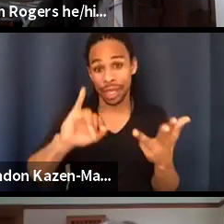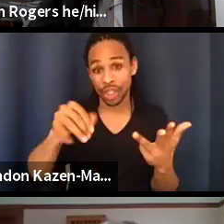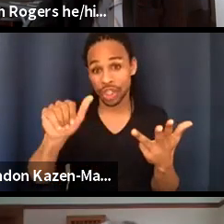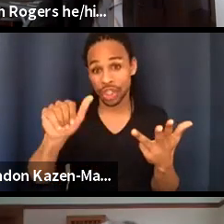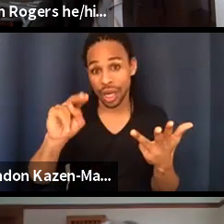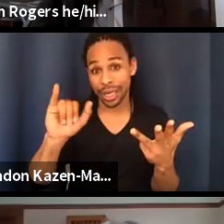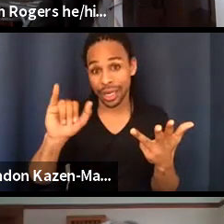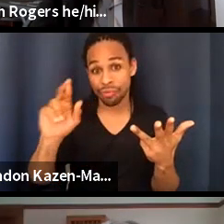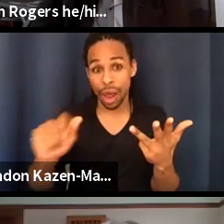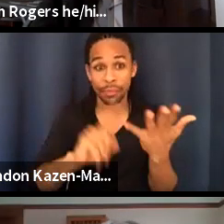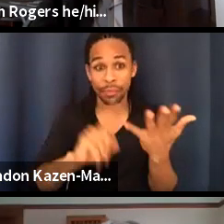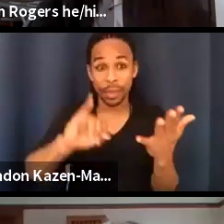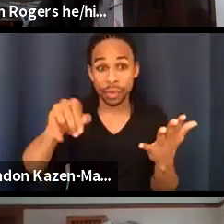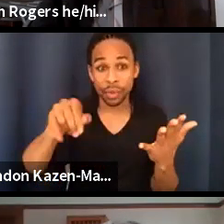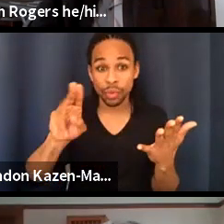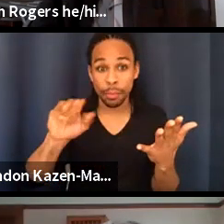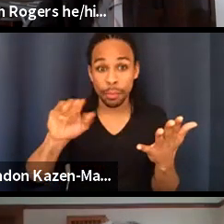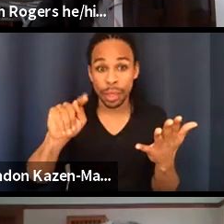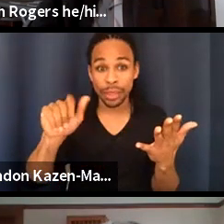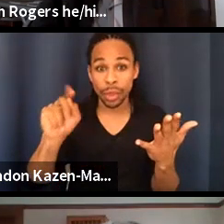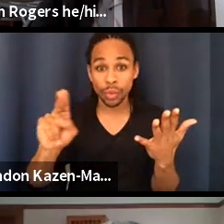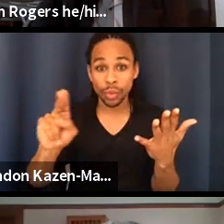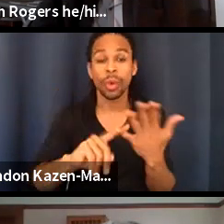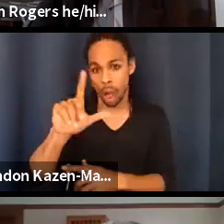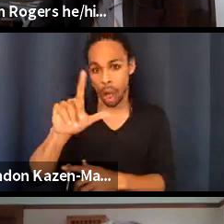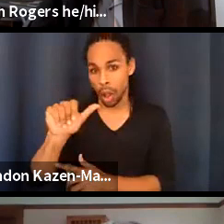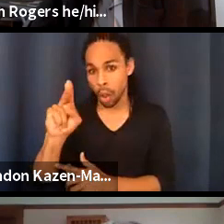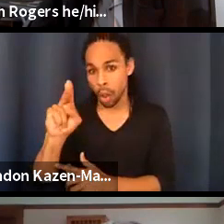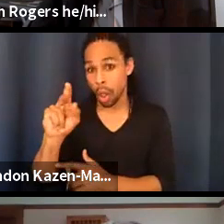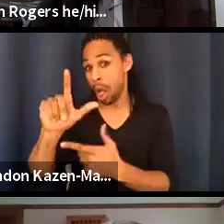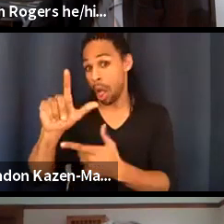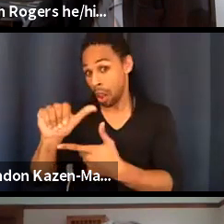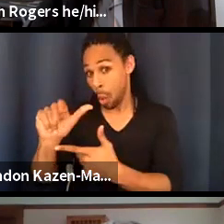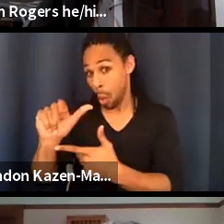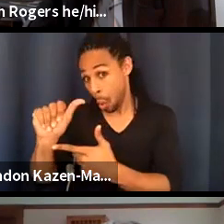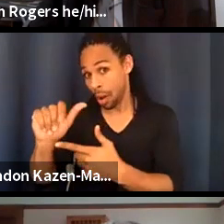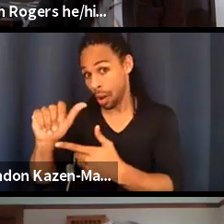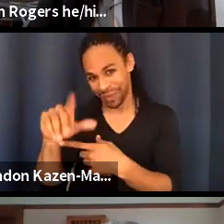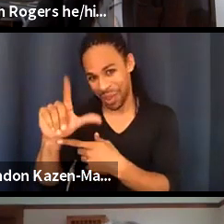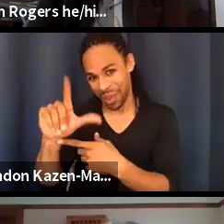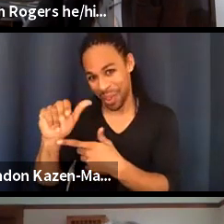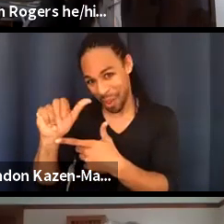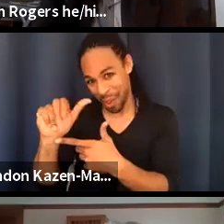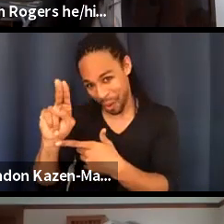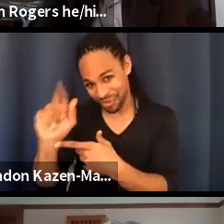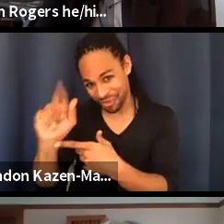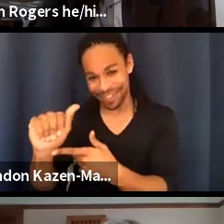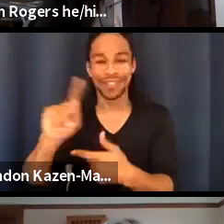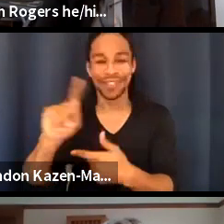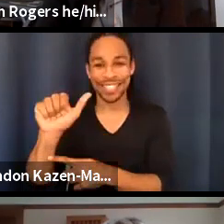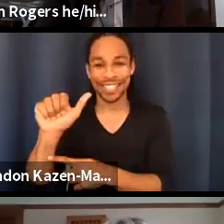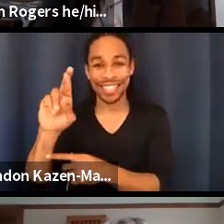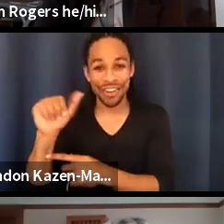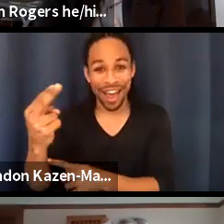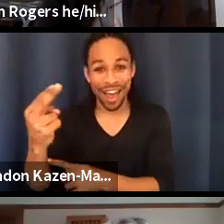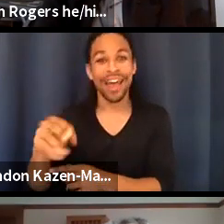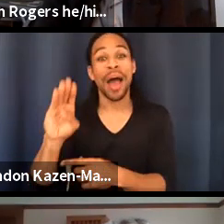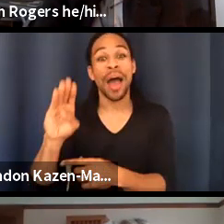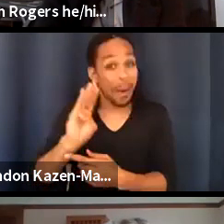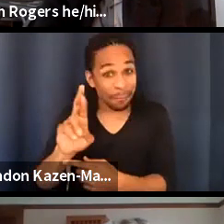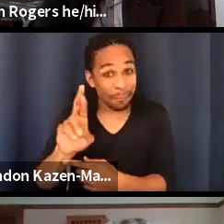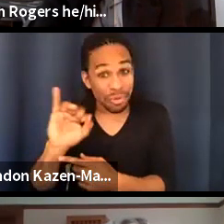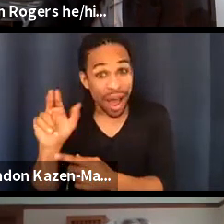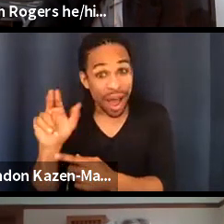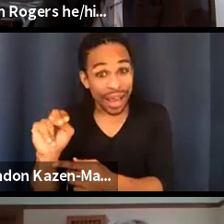Laura Colby, Sarah Greenbaum, Brian Rogers, Karen Sherman, and Amy